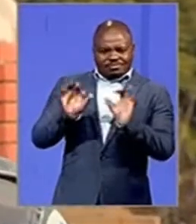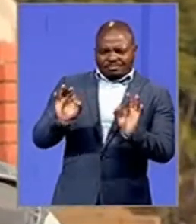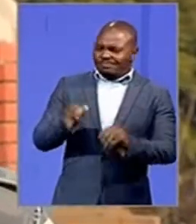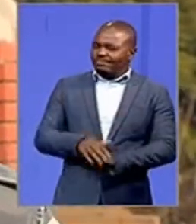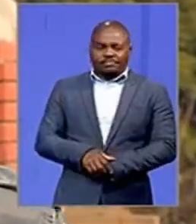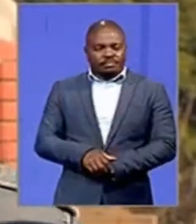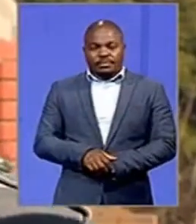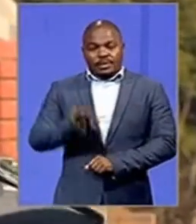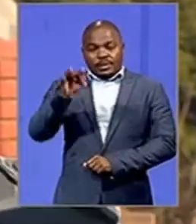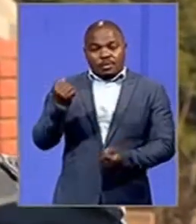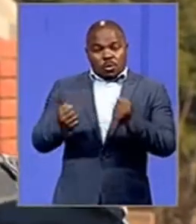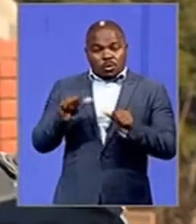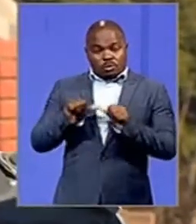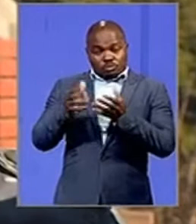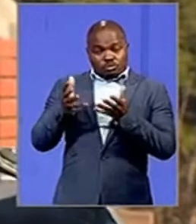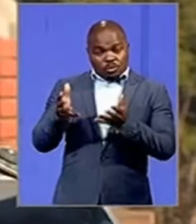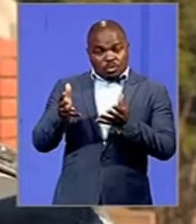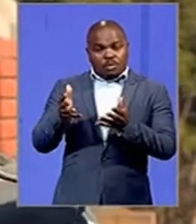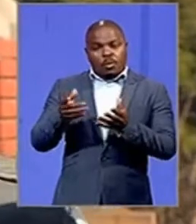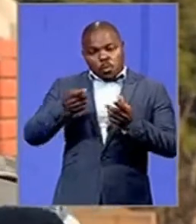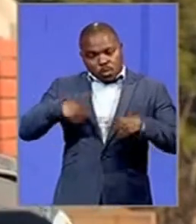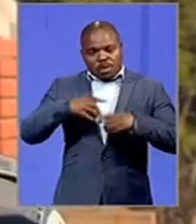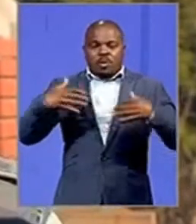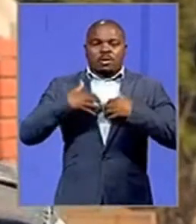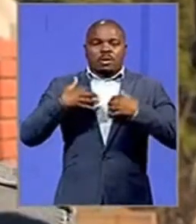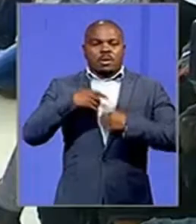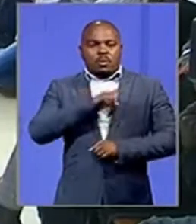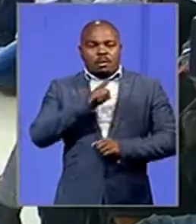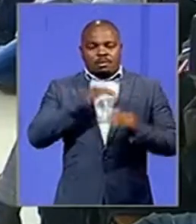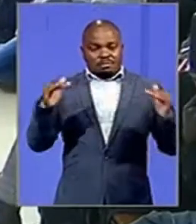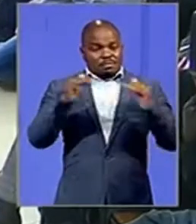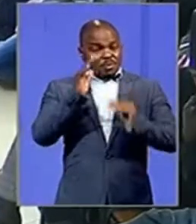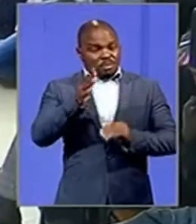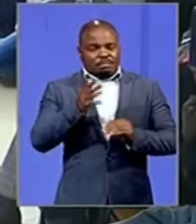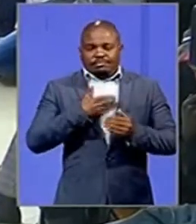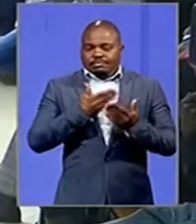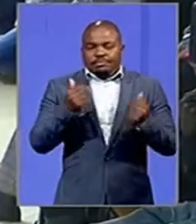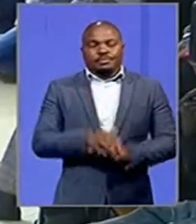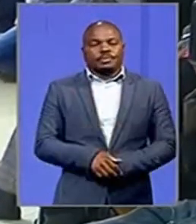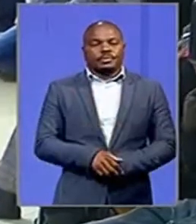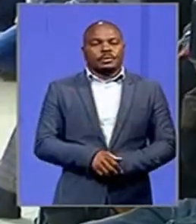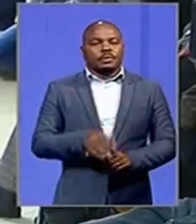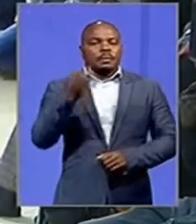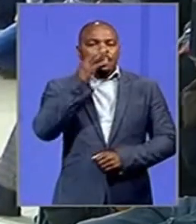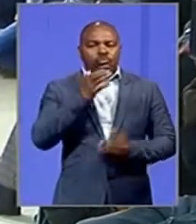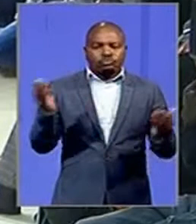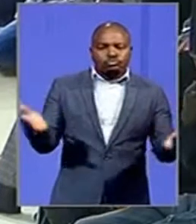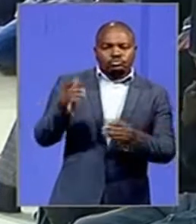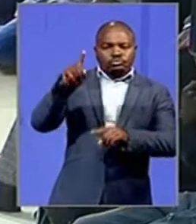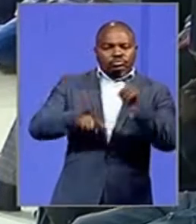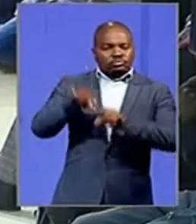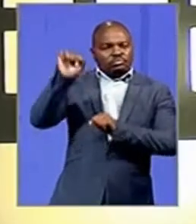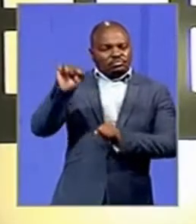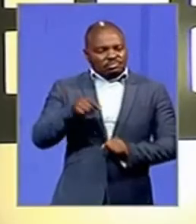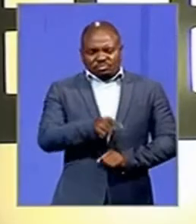if the courts will continue to deal with this matter, we are very worried whether justice is going to be served. Ba re tatofatšo ya go tlhotlheletša dikgaruru ke di